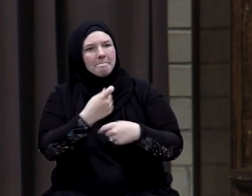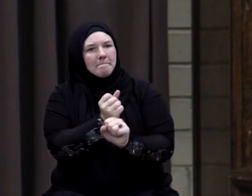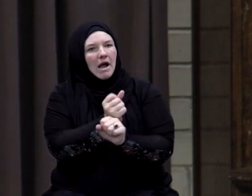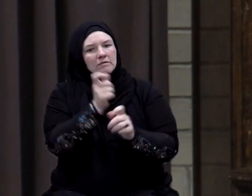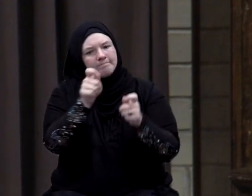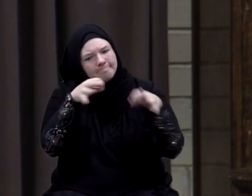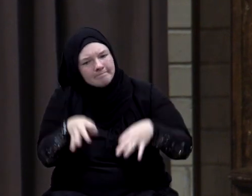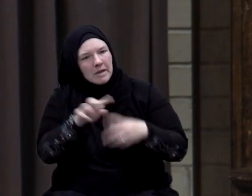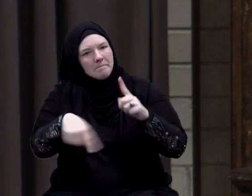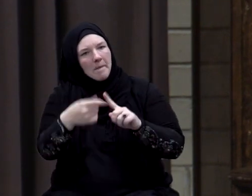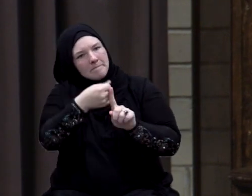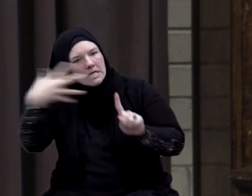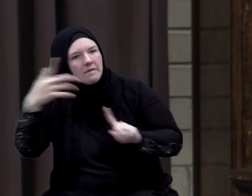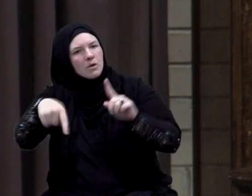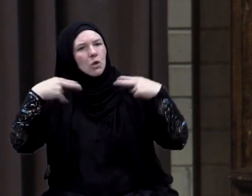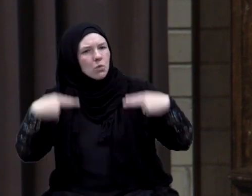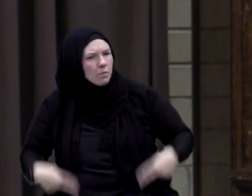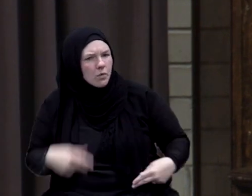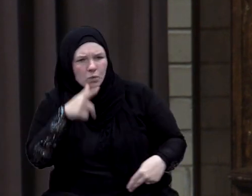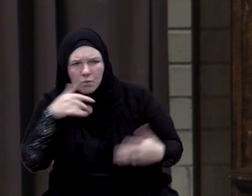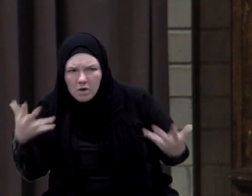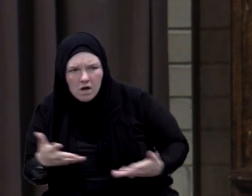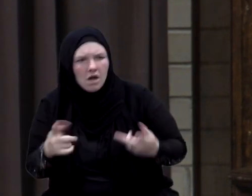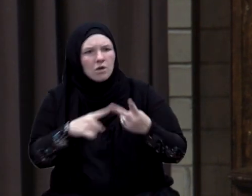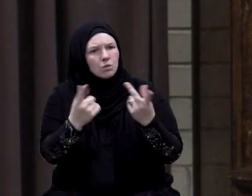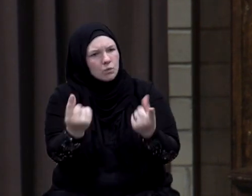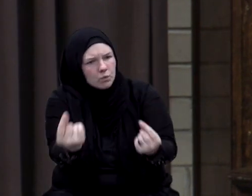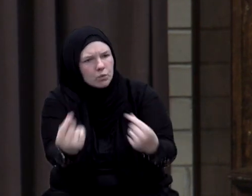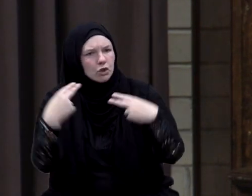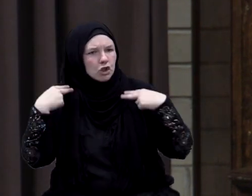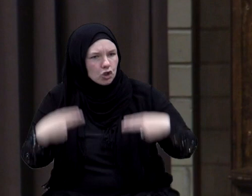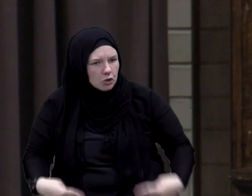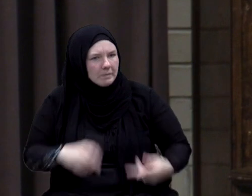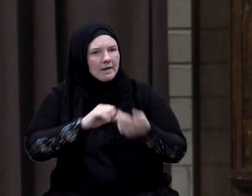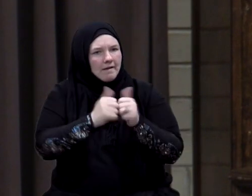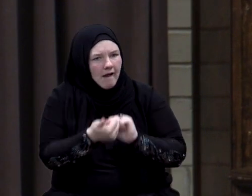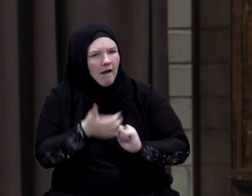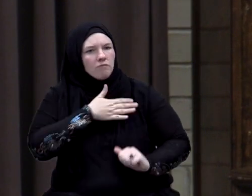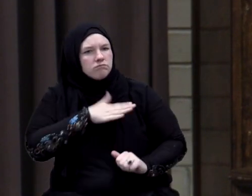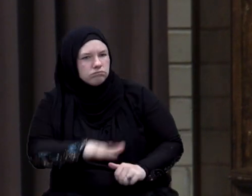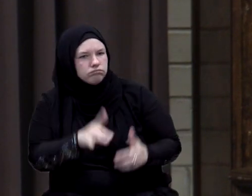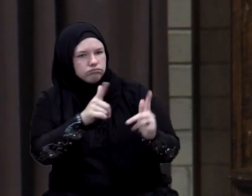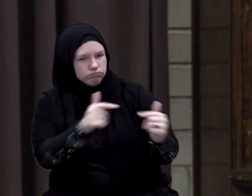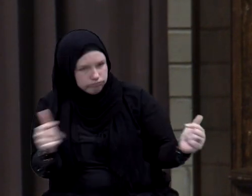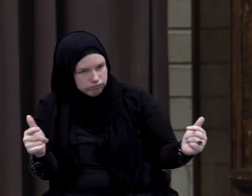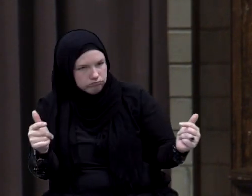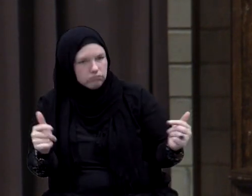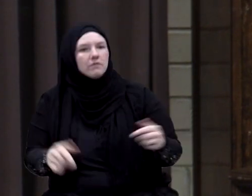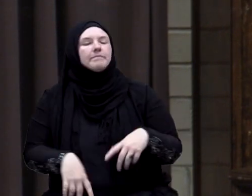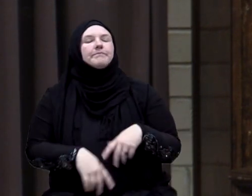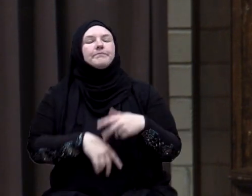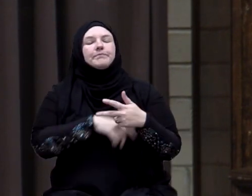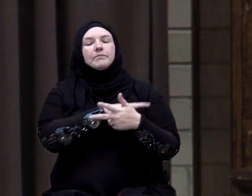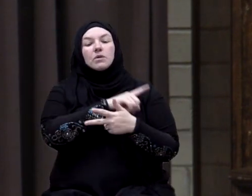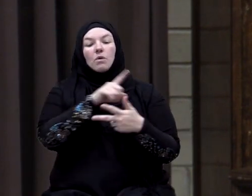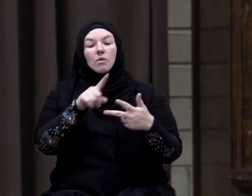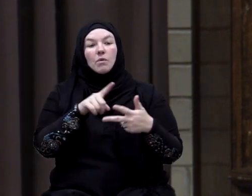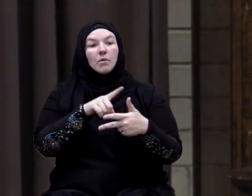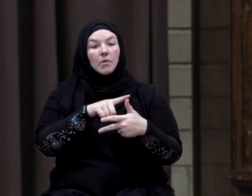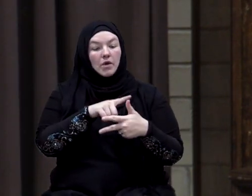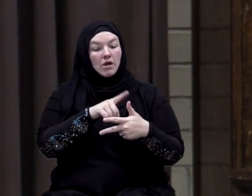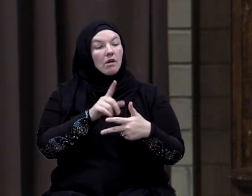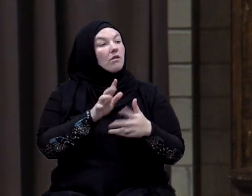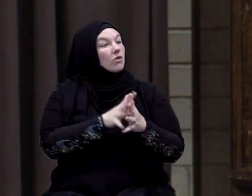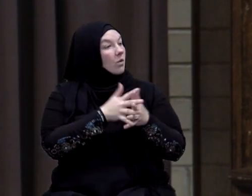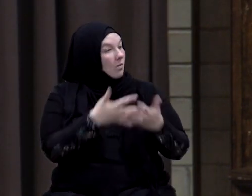ar-Rahim. In the name of Allah, the Merciful, the Compassionate. So it is in His name and it